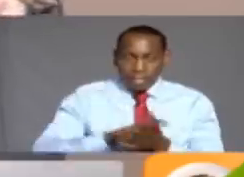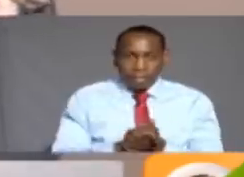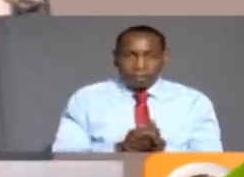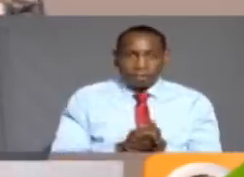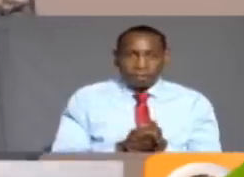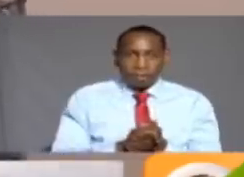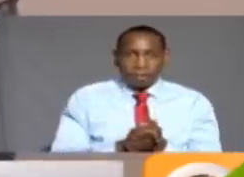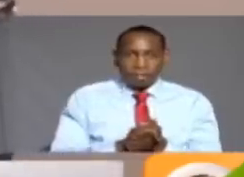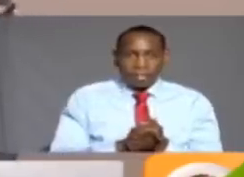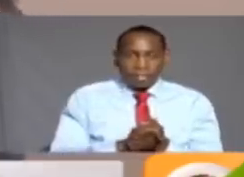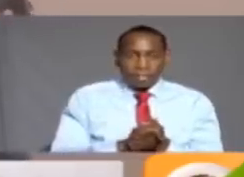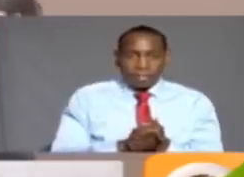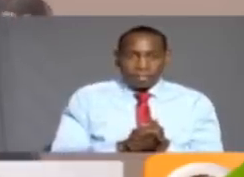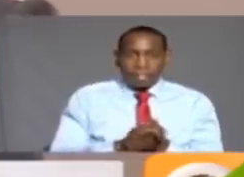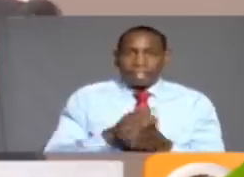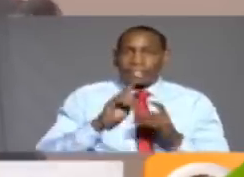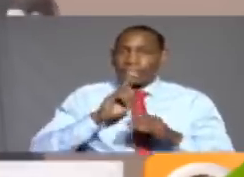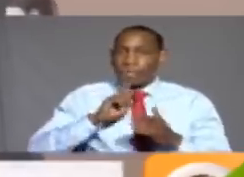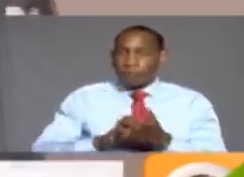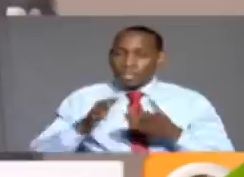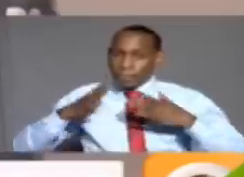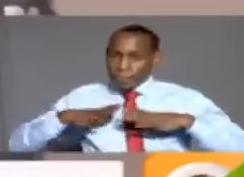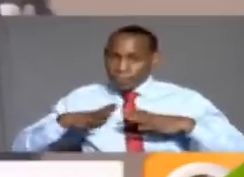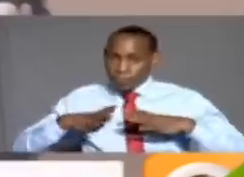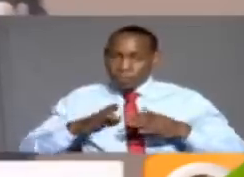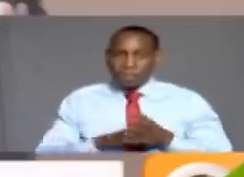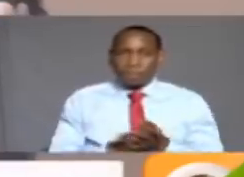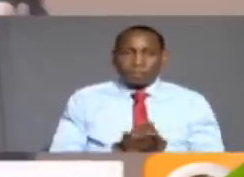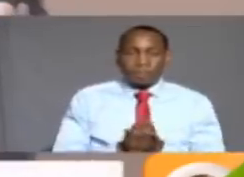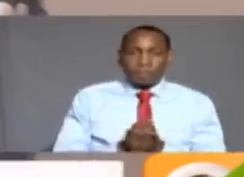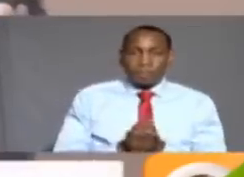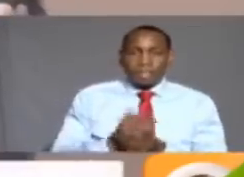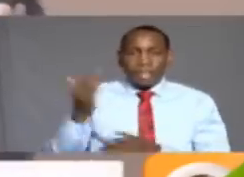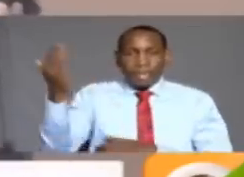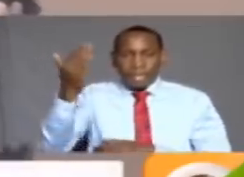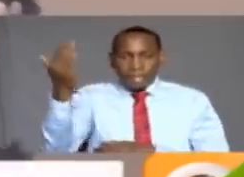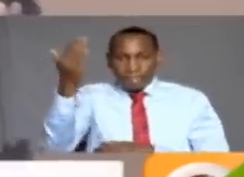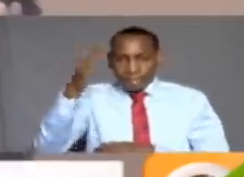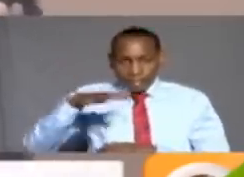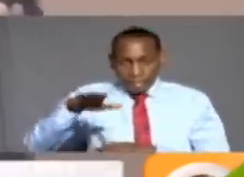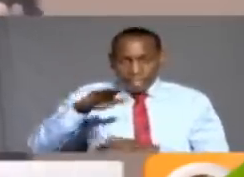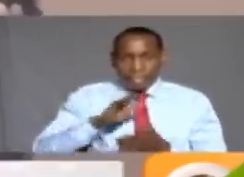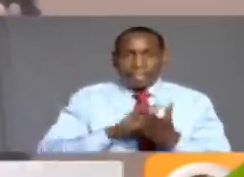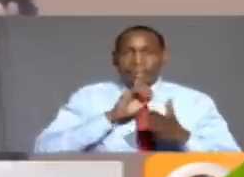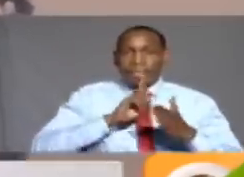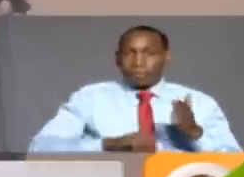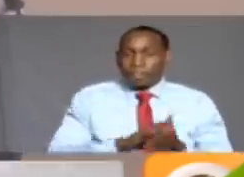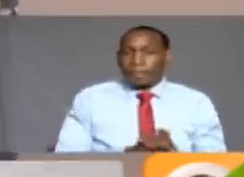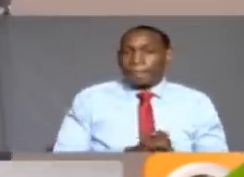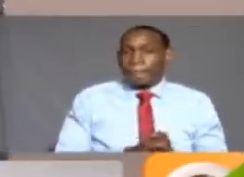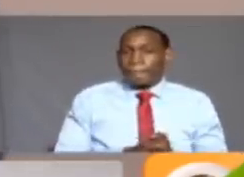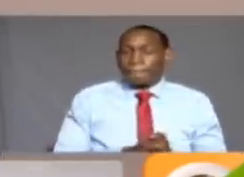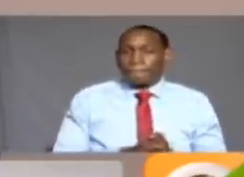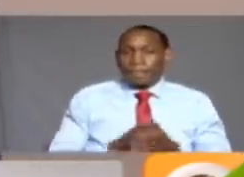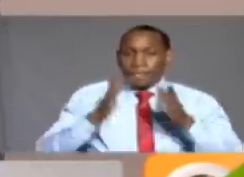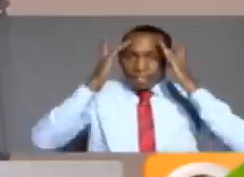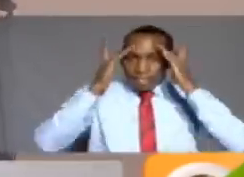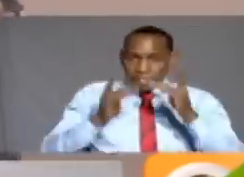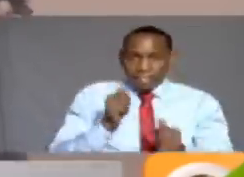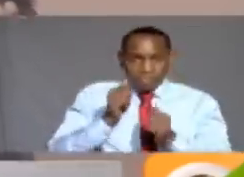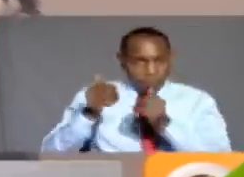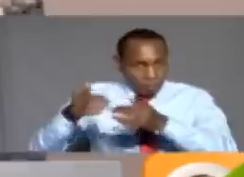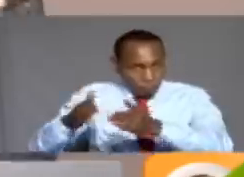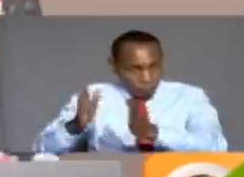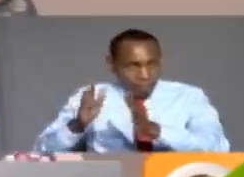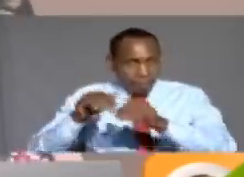nation, his people, because he was speaking to the region somewhere and he has decided which route it